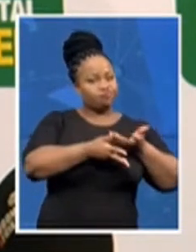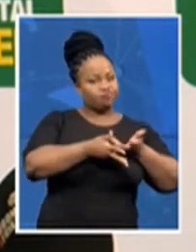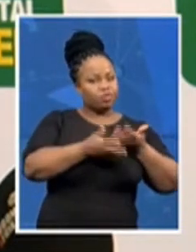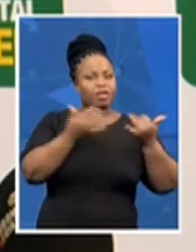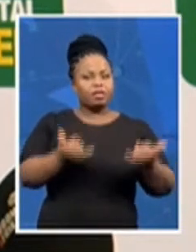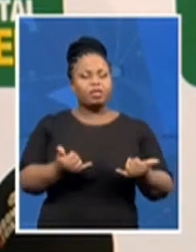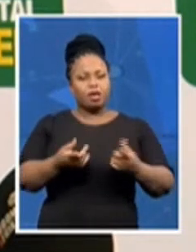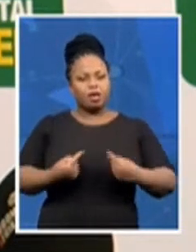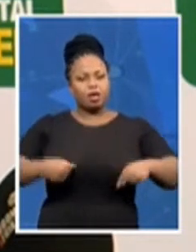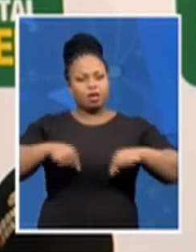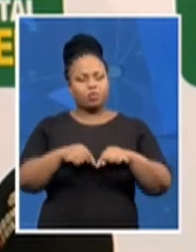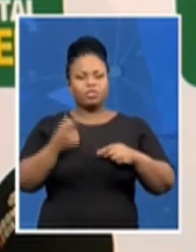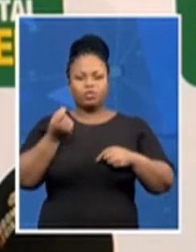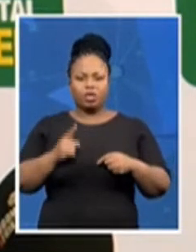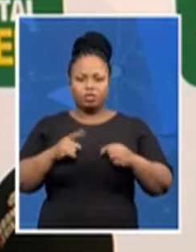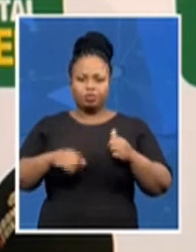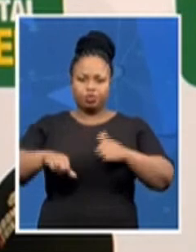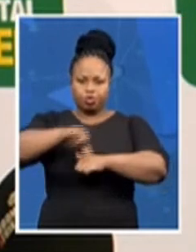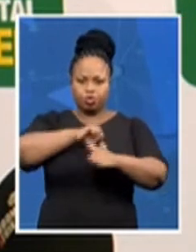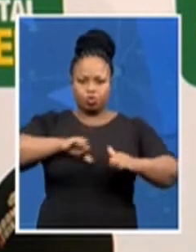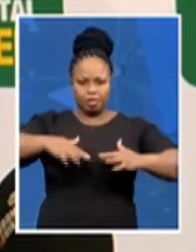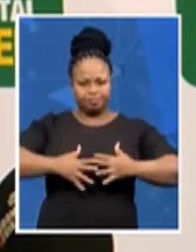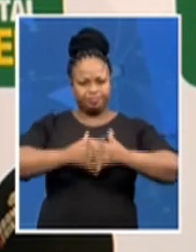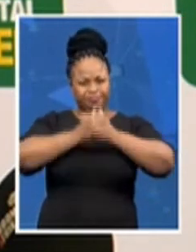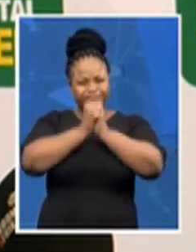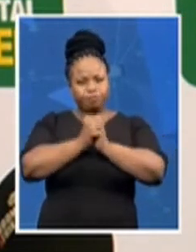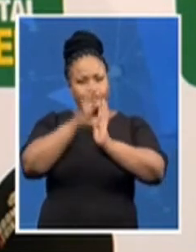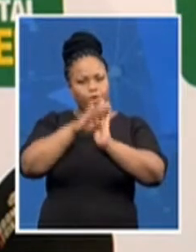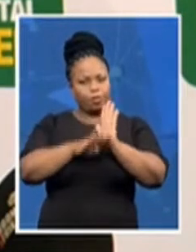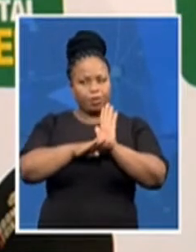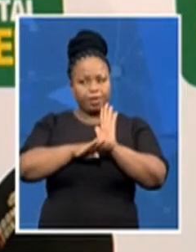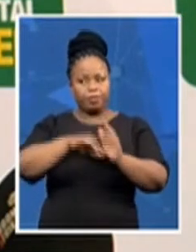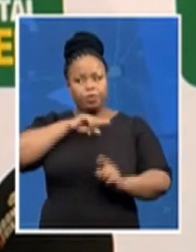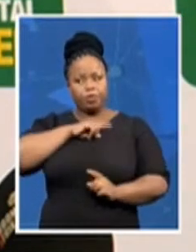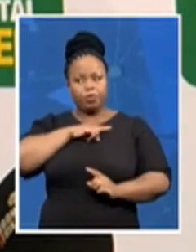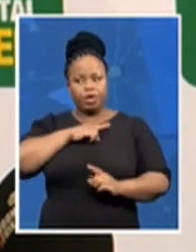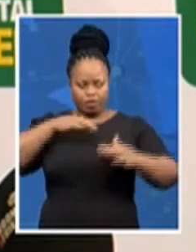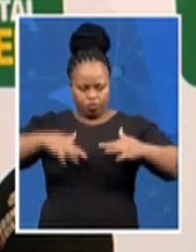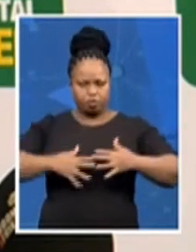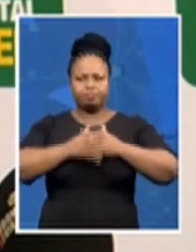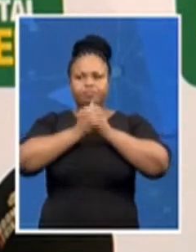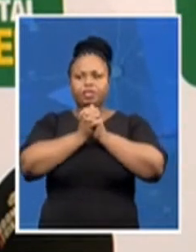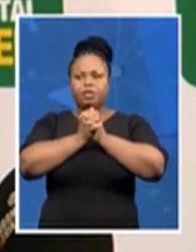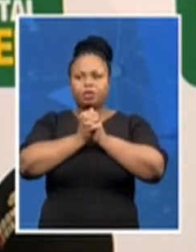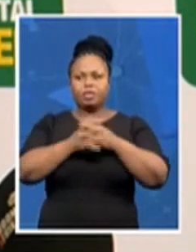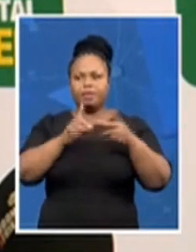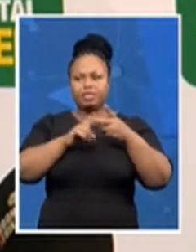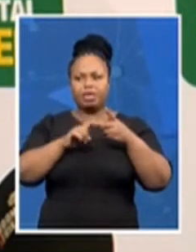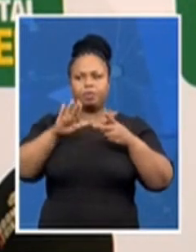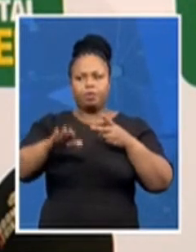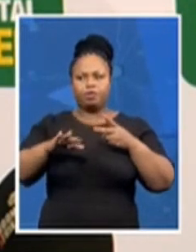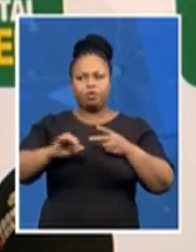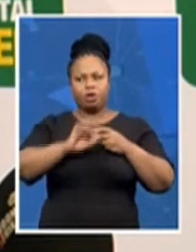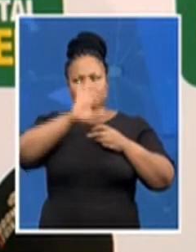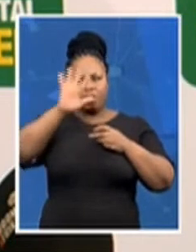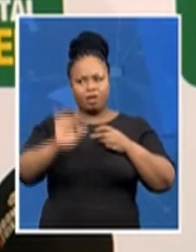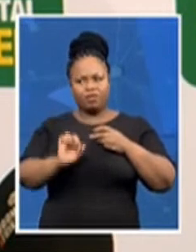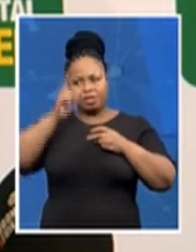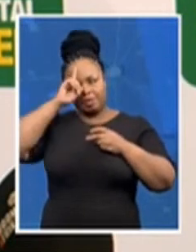cohesion program that will promote unity among Africans and Indians to ensure peace and harmony.